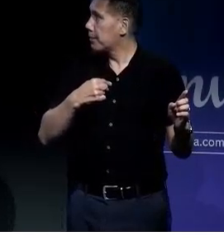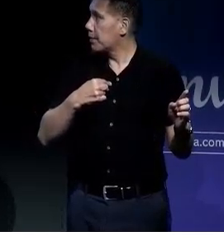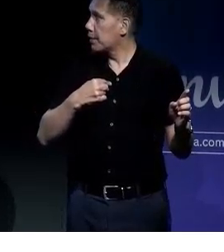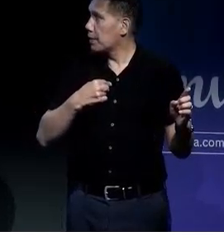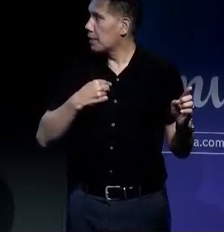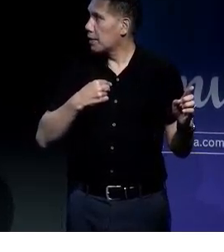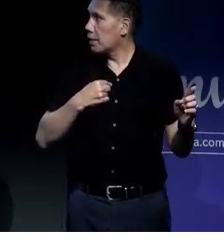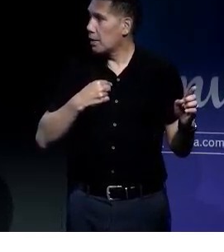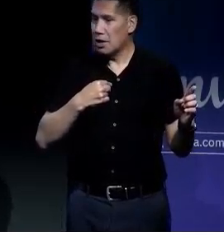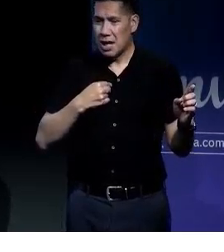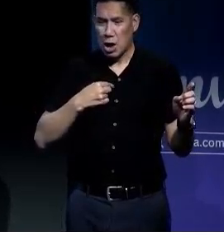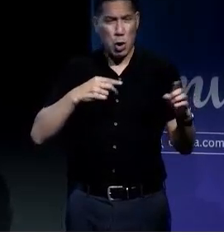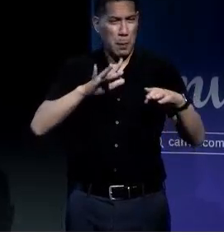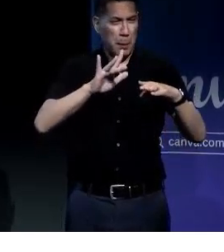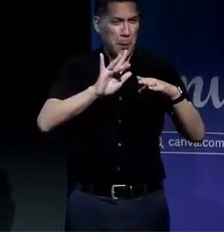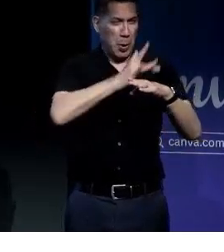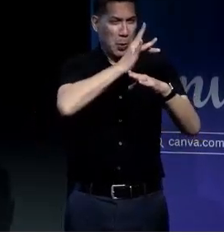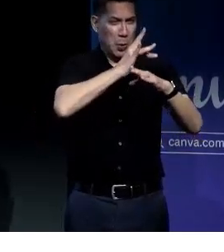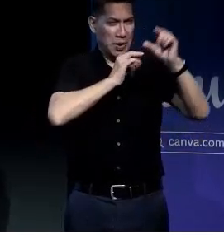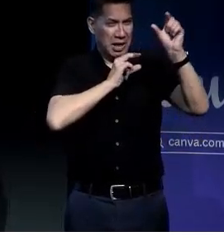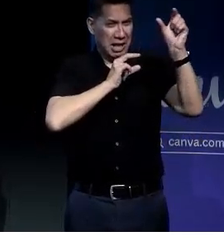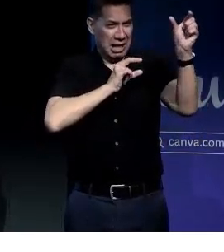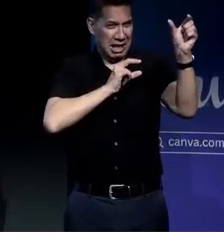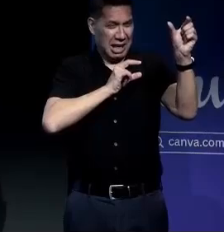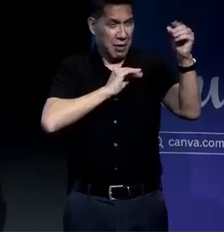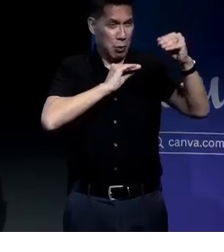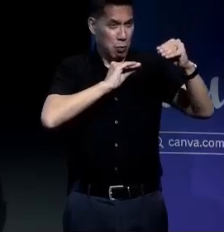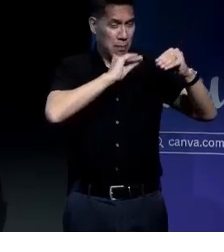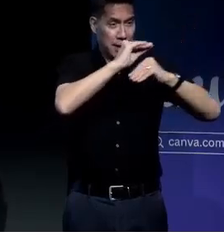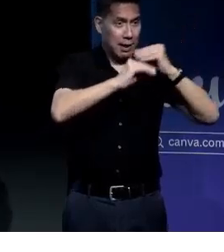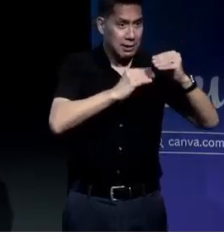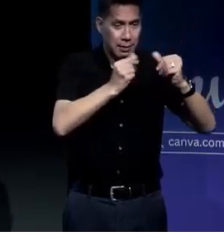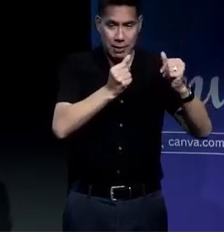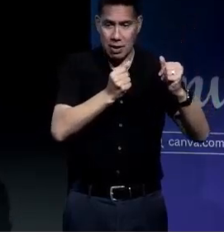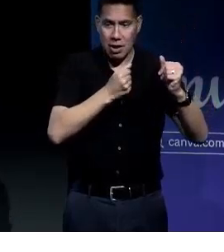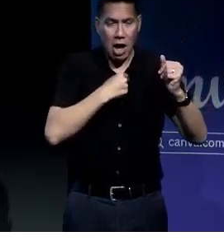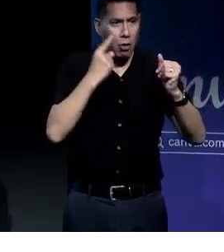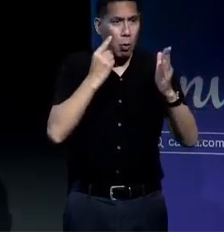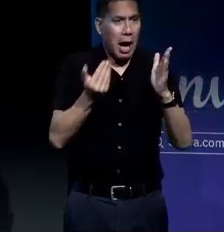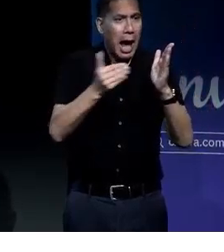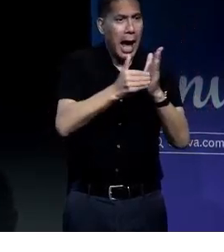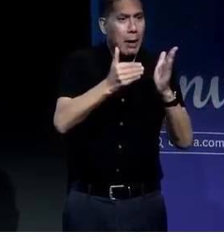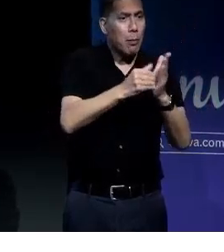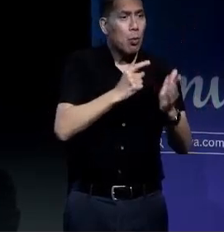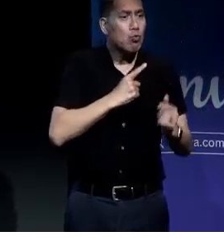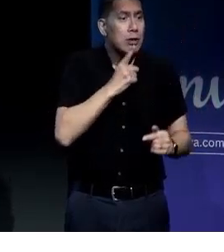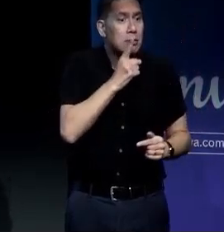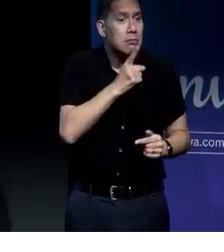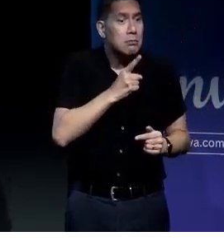what had gone quite blue with something. I just inched it up and grabbed a bit more red in the